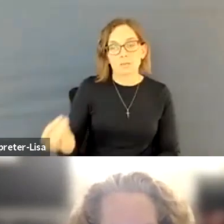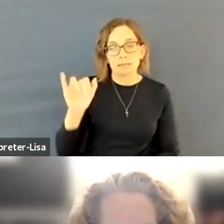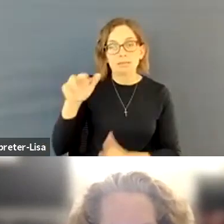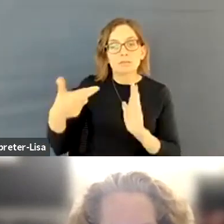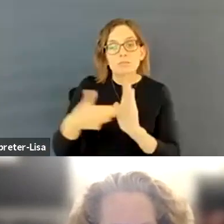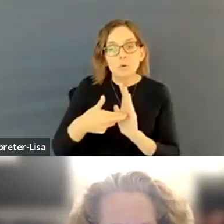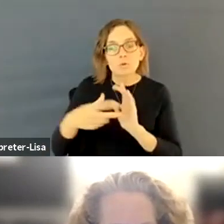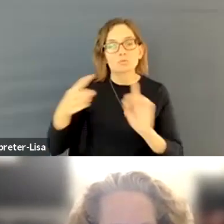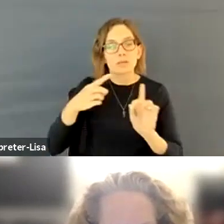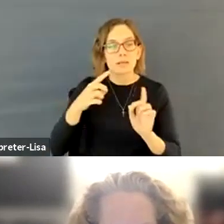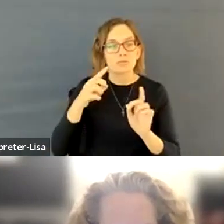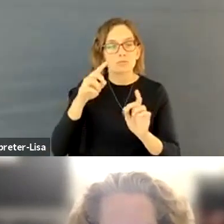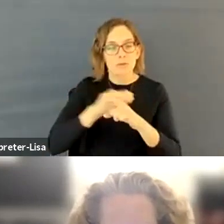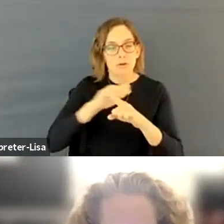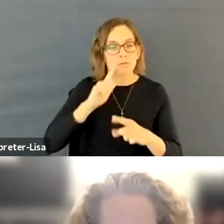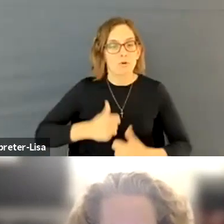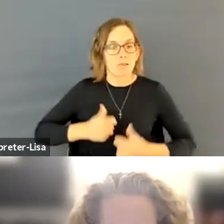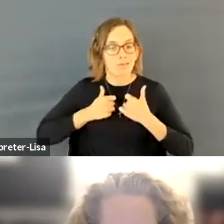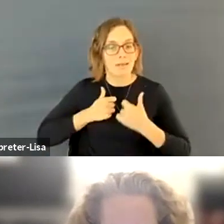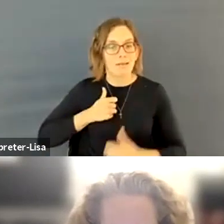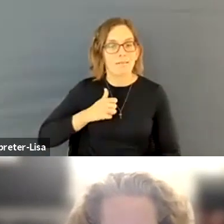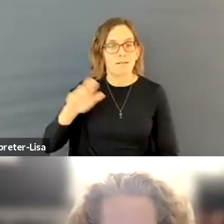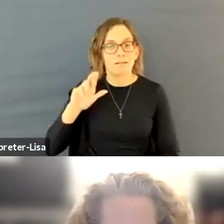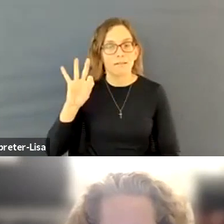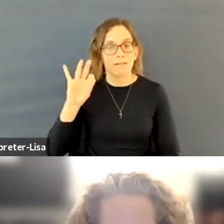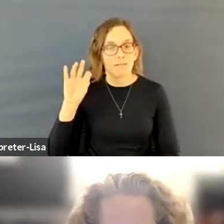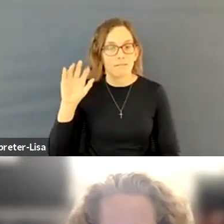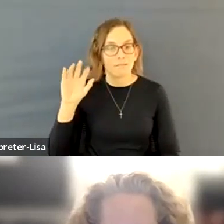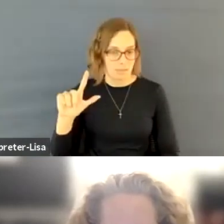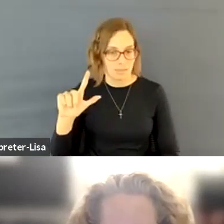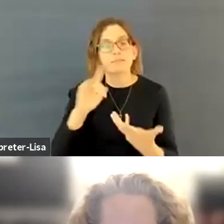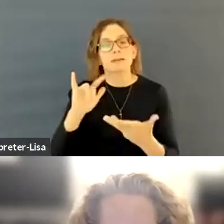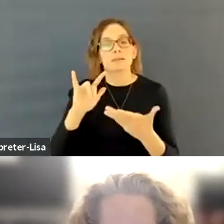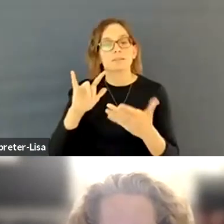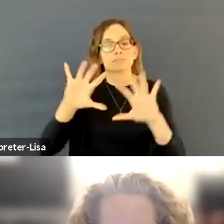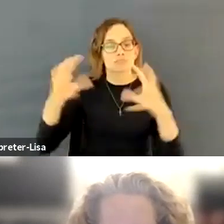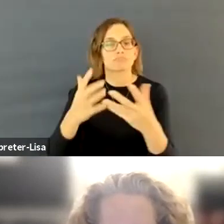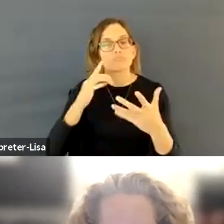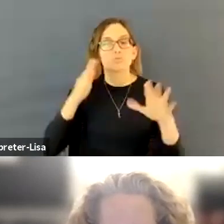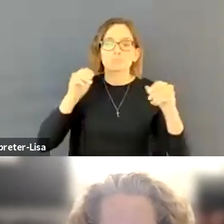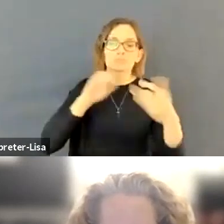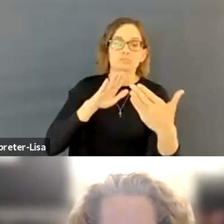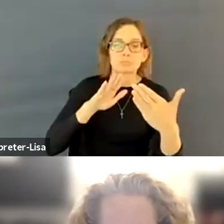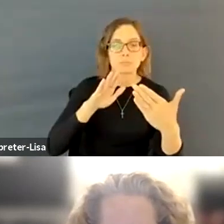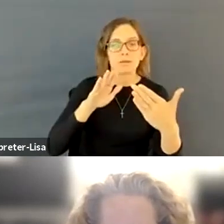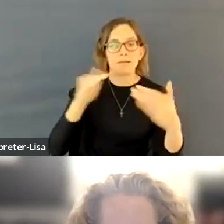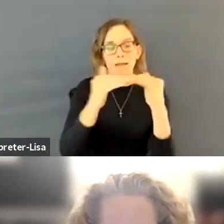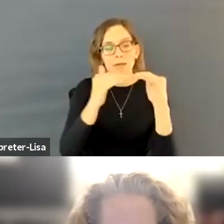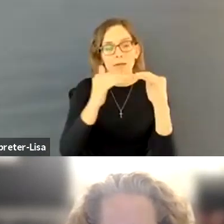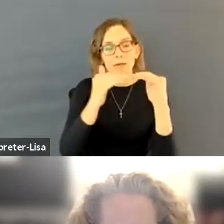Rehearsal for Life, a graduate student theater ensemble that addresses issues of equity and inclusion on campus and